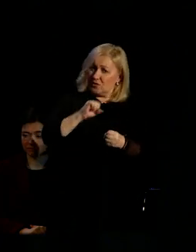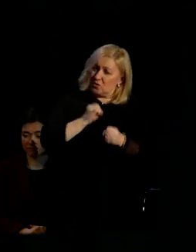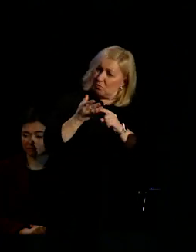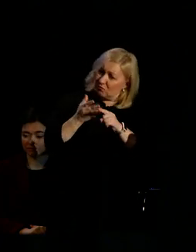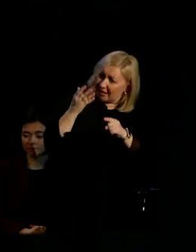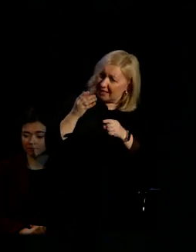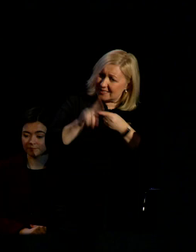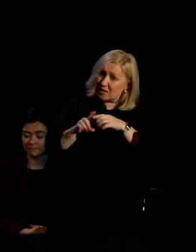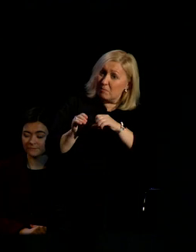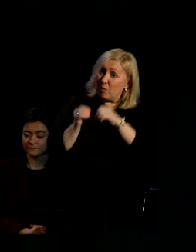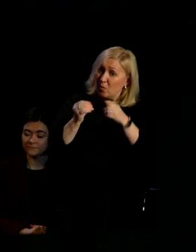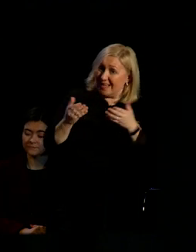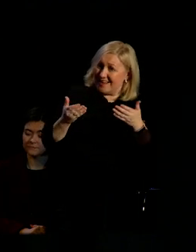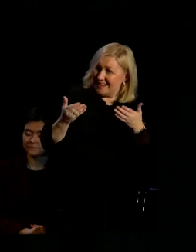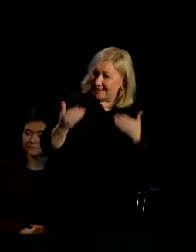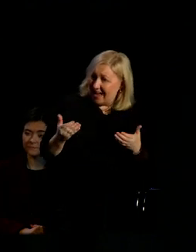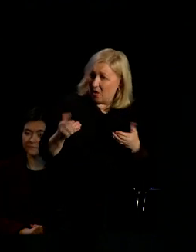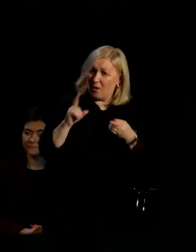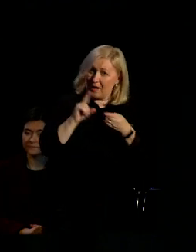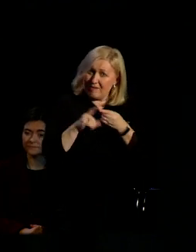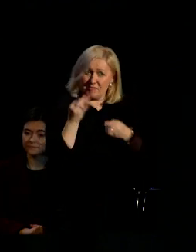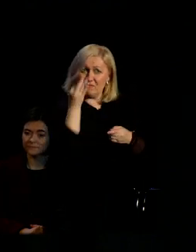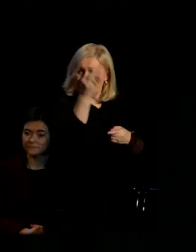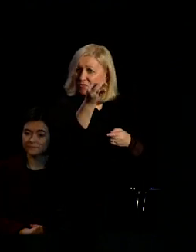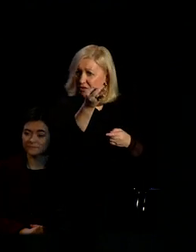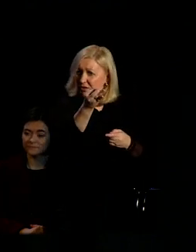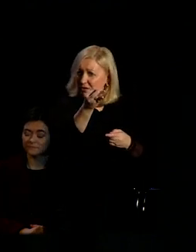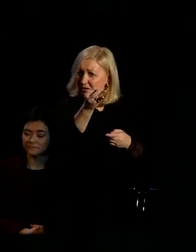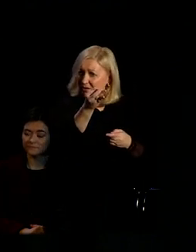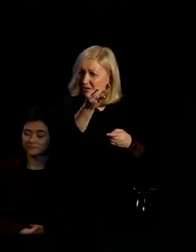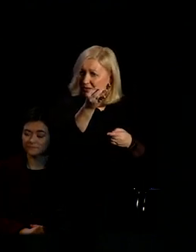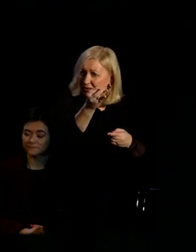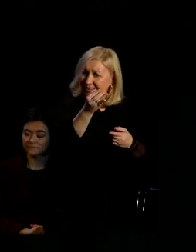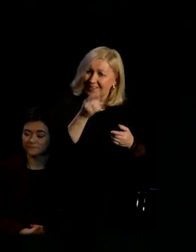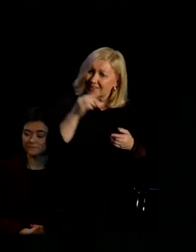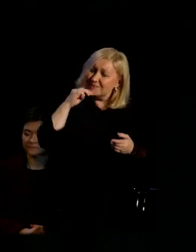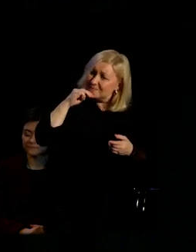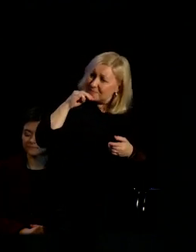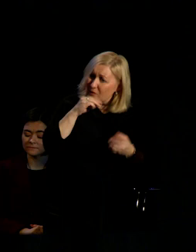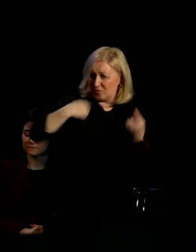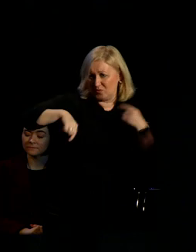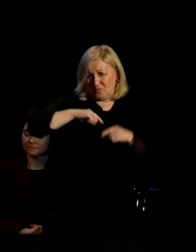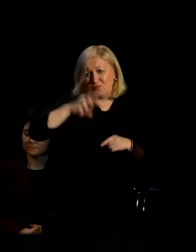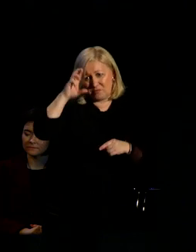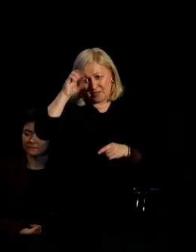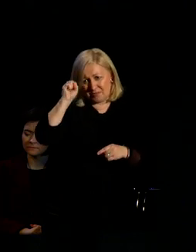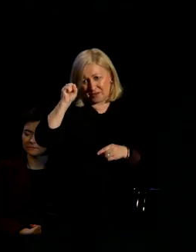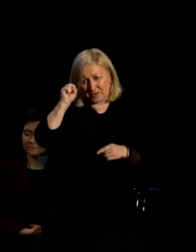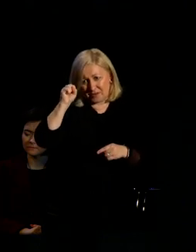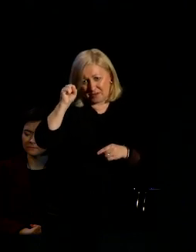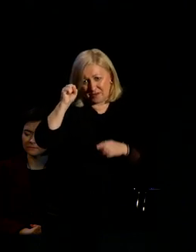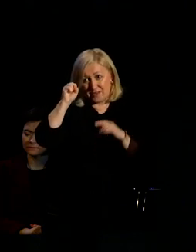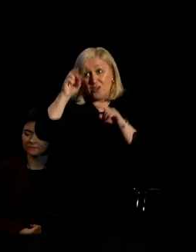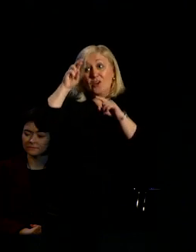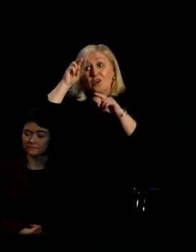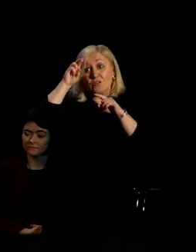unequivocally opposed now and in the future. It is so important that we remember, for by doing so